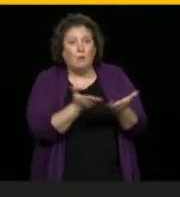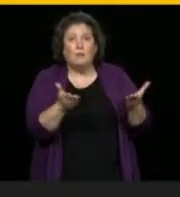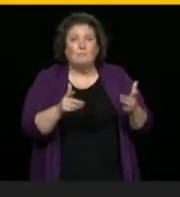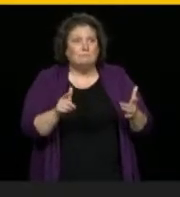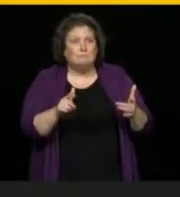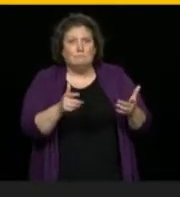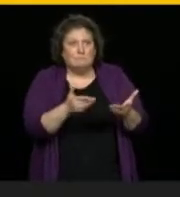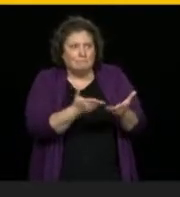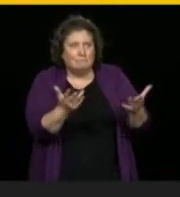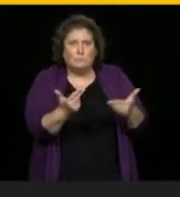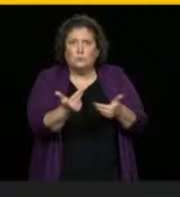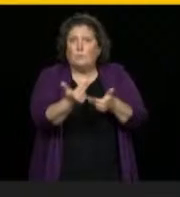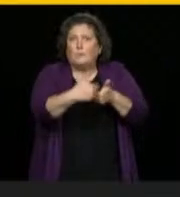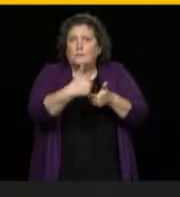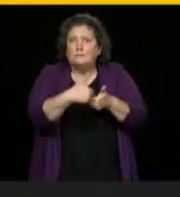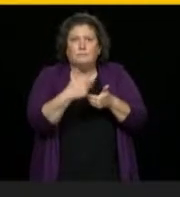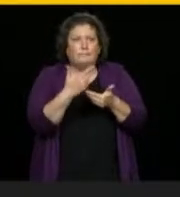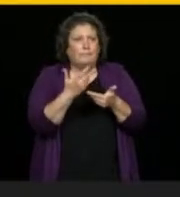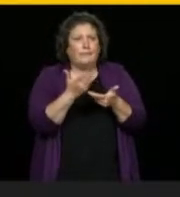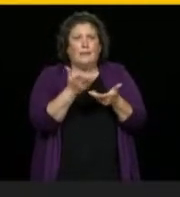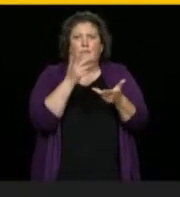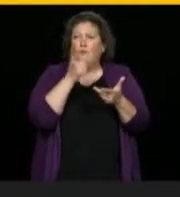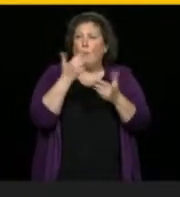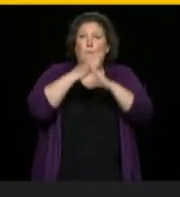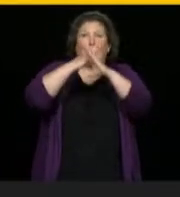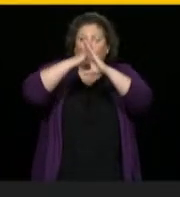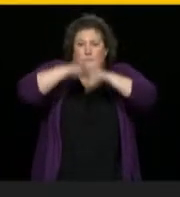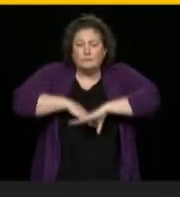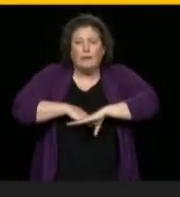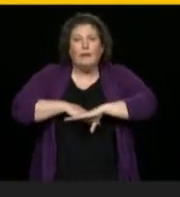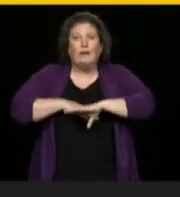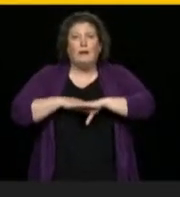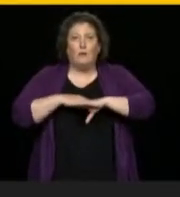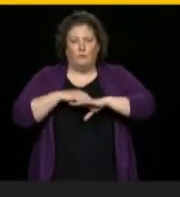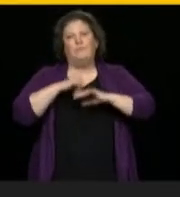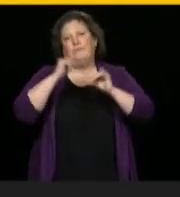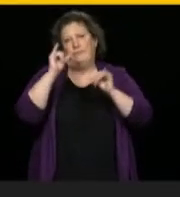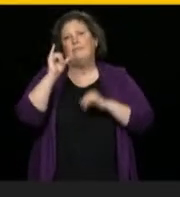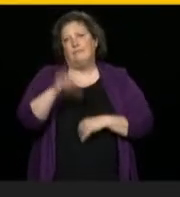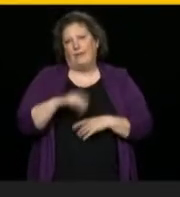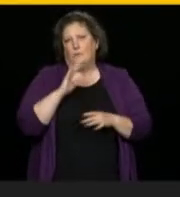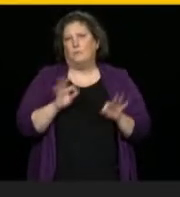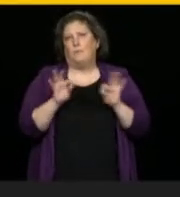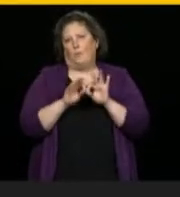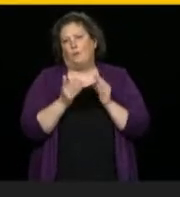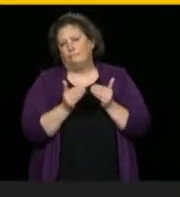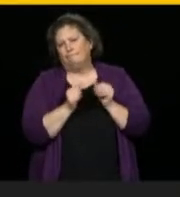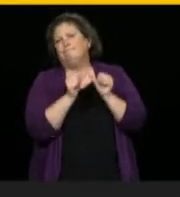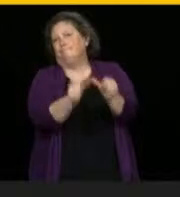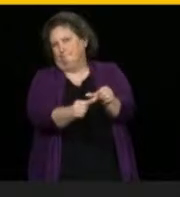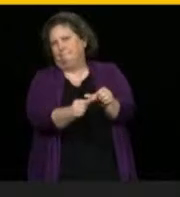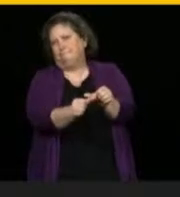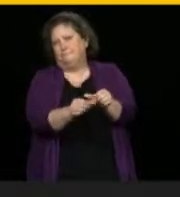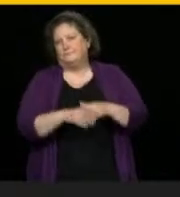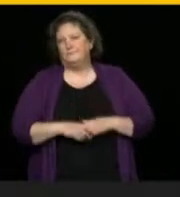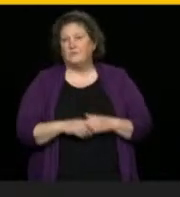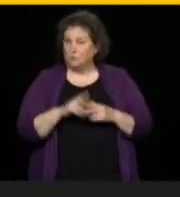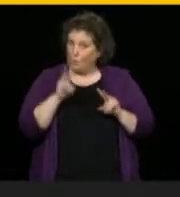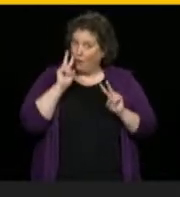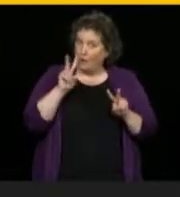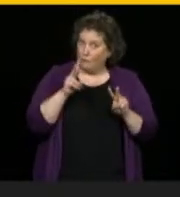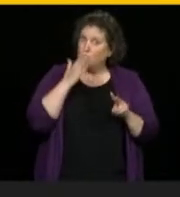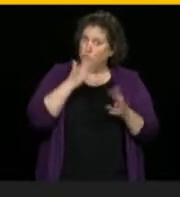reducing barriers as we move forward is going to be extremely important. And I look forward to those discussions. Right now, we're still very